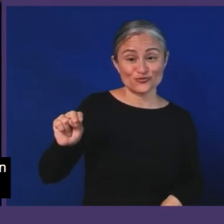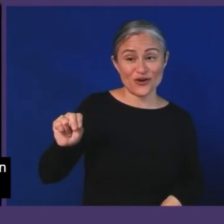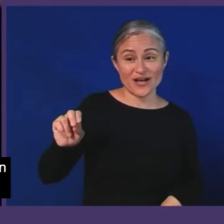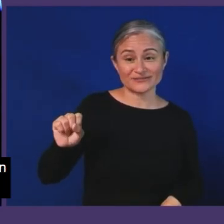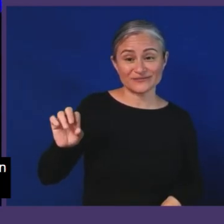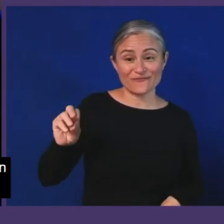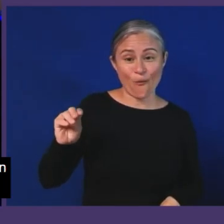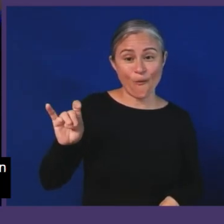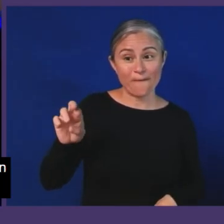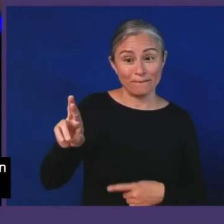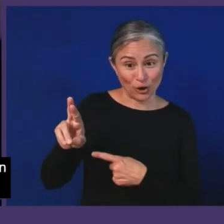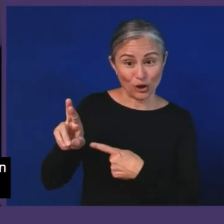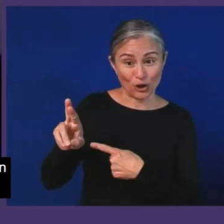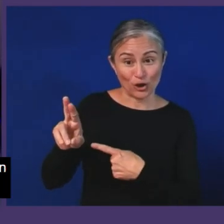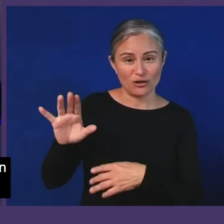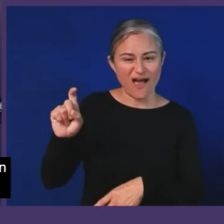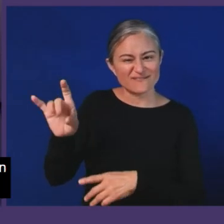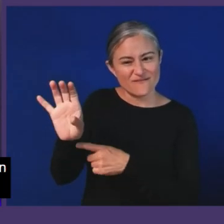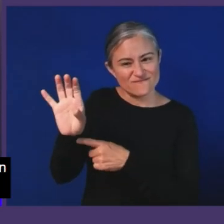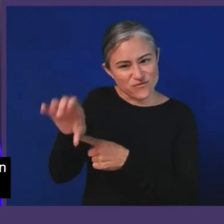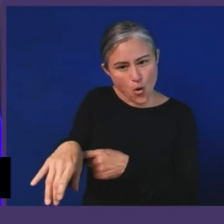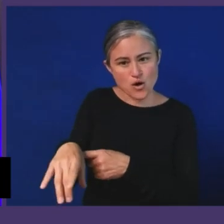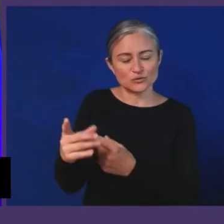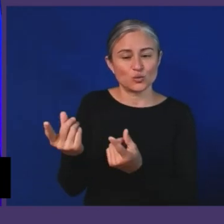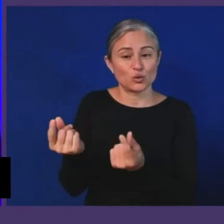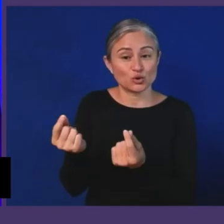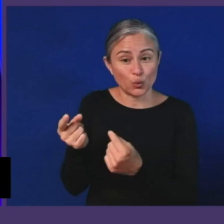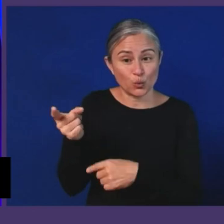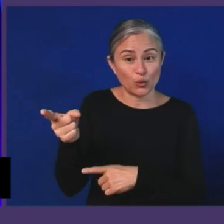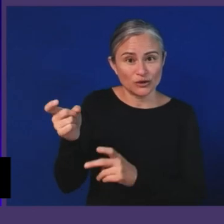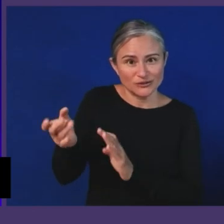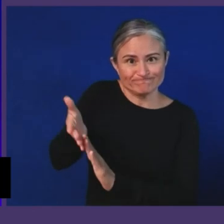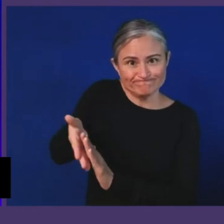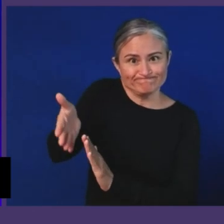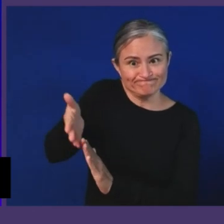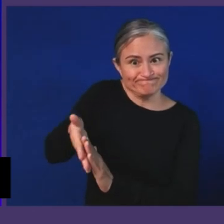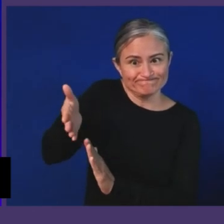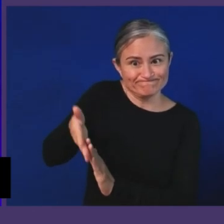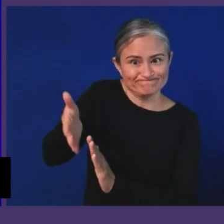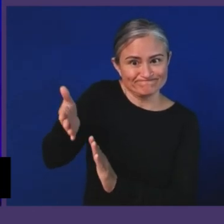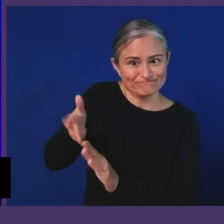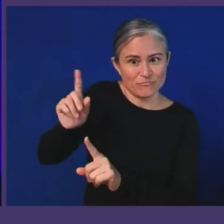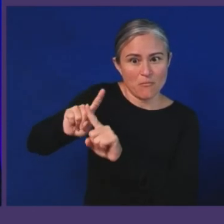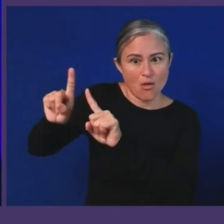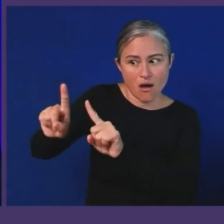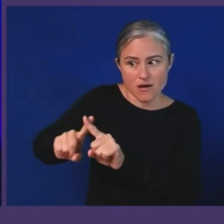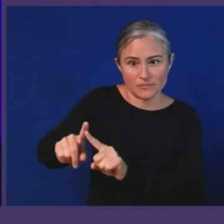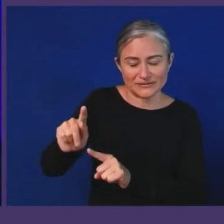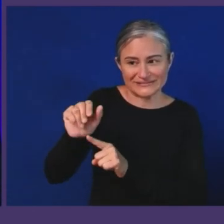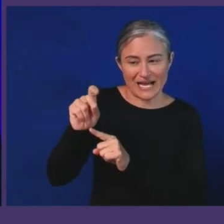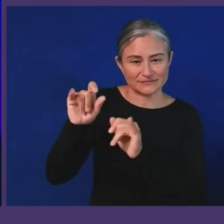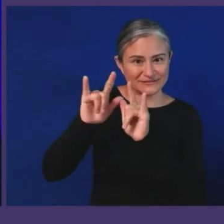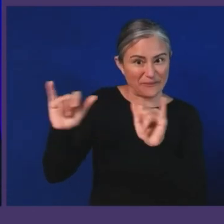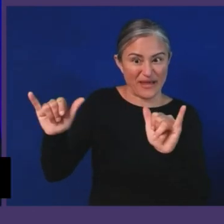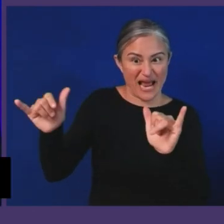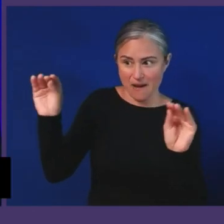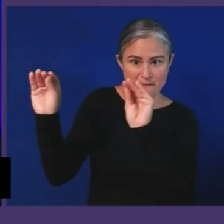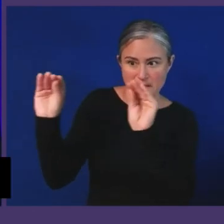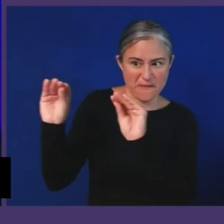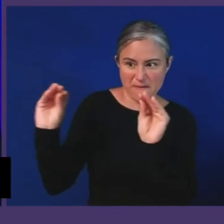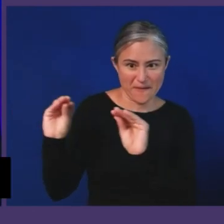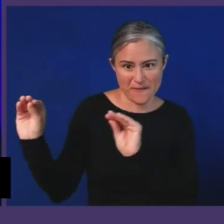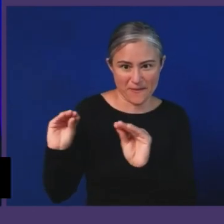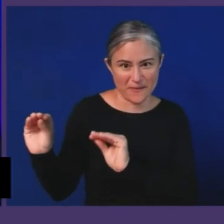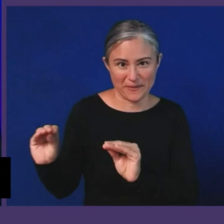modeling task, because just in terms of predicting the next token, it's forced to understand a lot about the structure of the text and all the